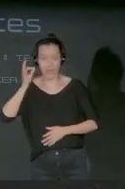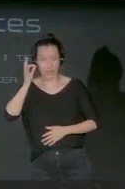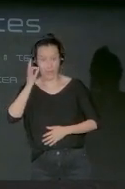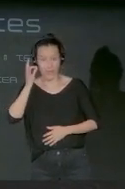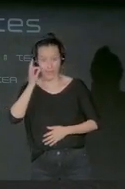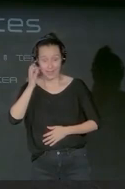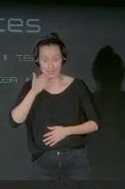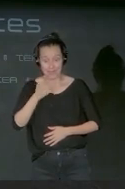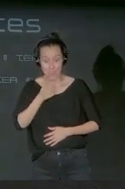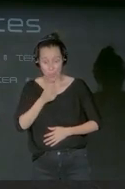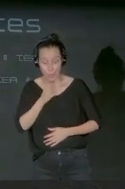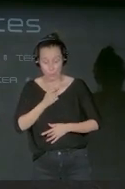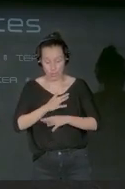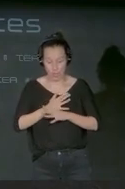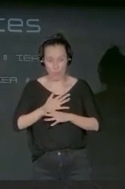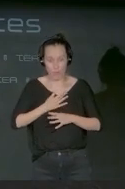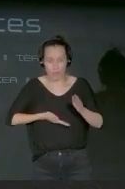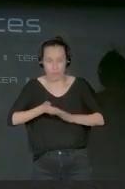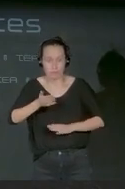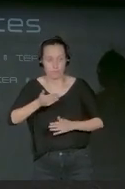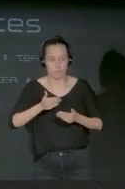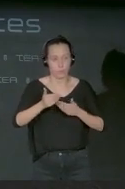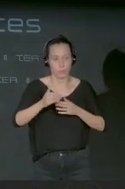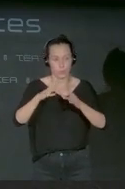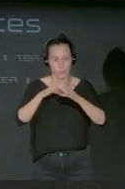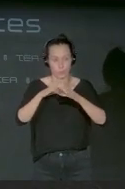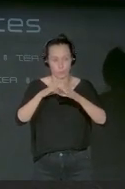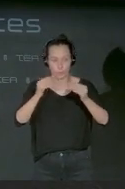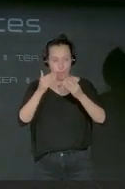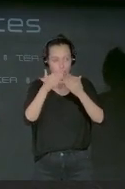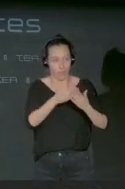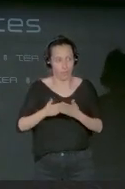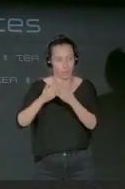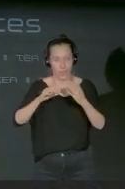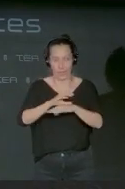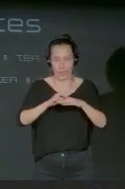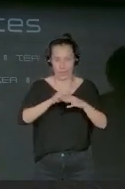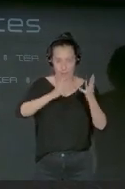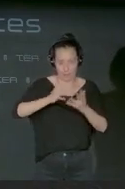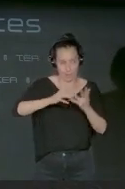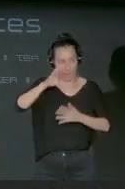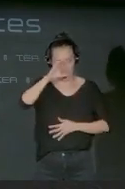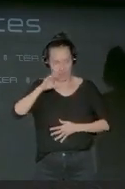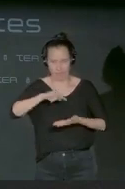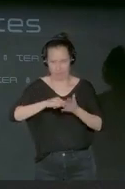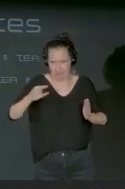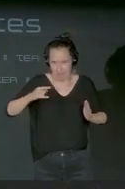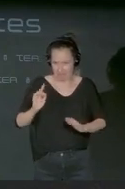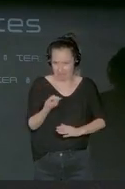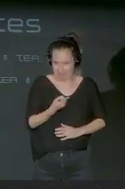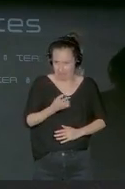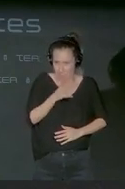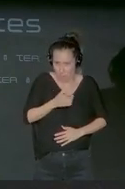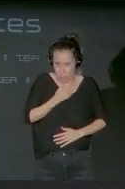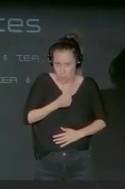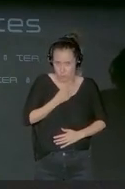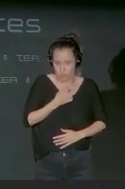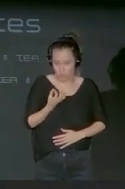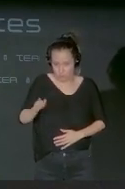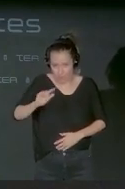the pipeline. So we're also, you know, hopefully helping to generate our own pipeline just